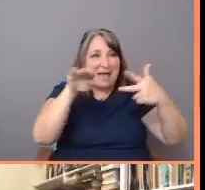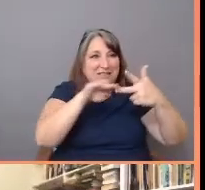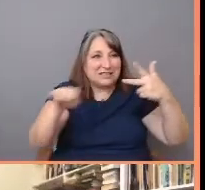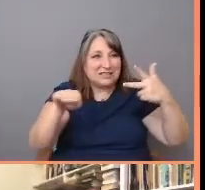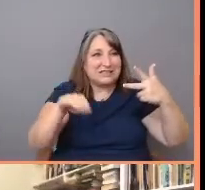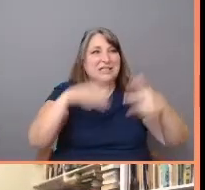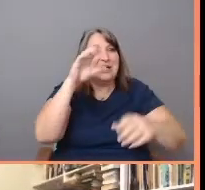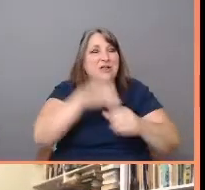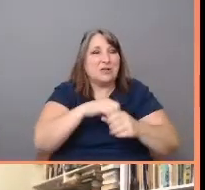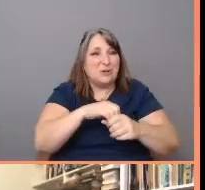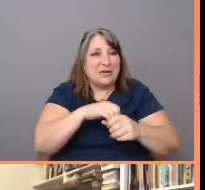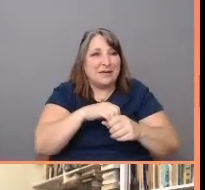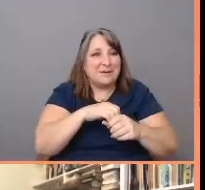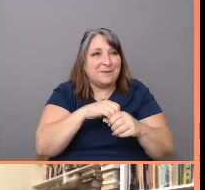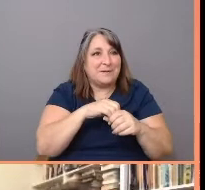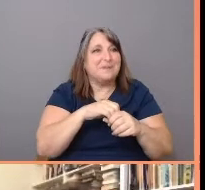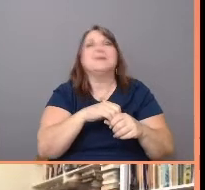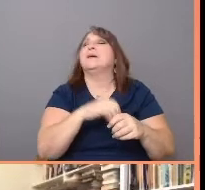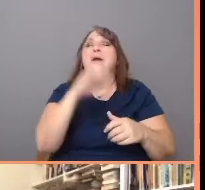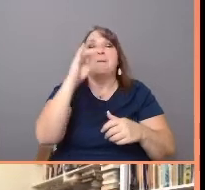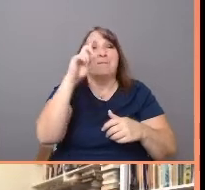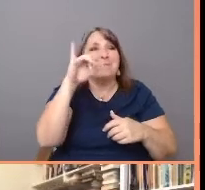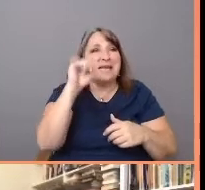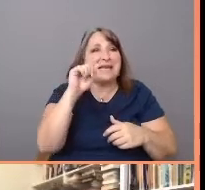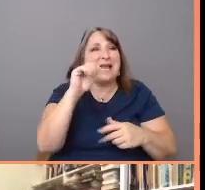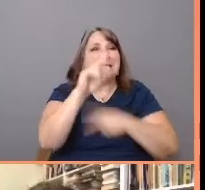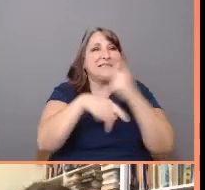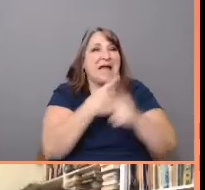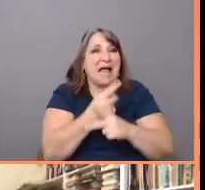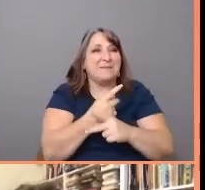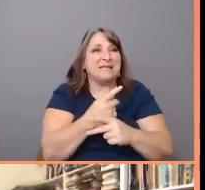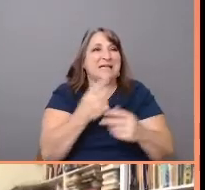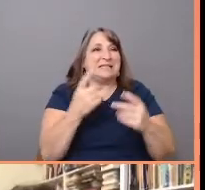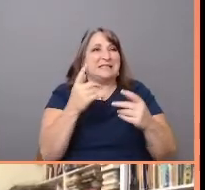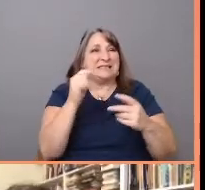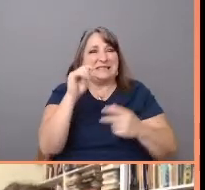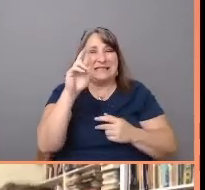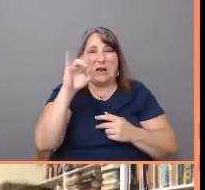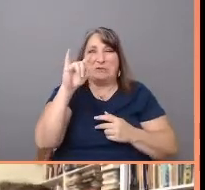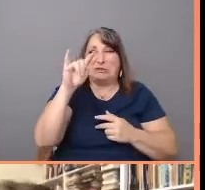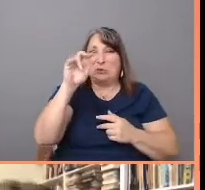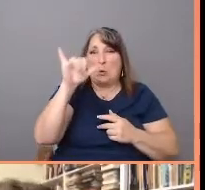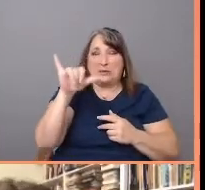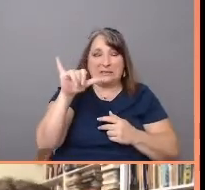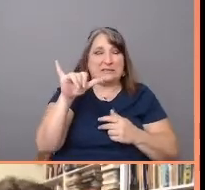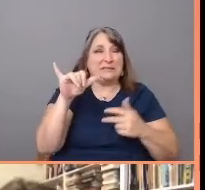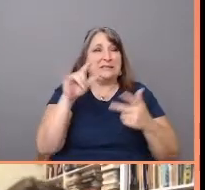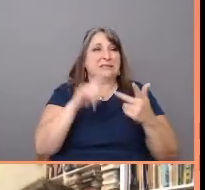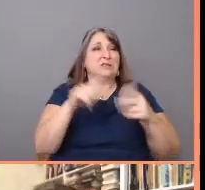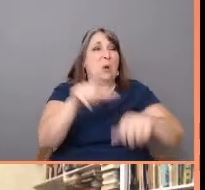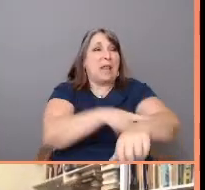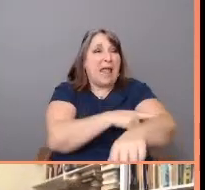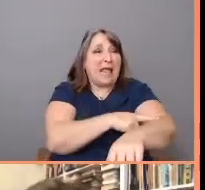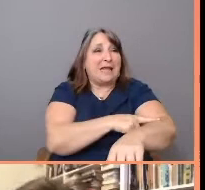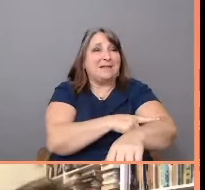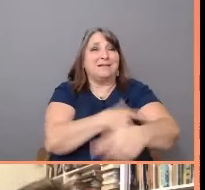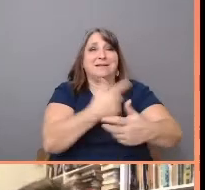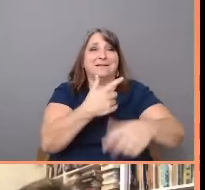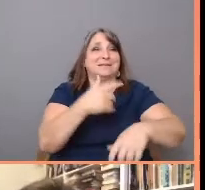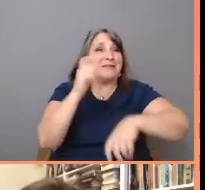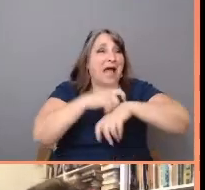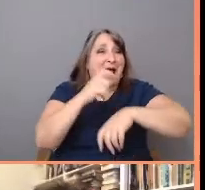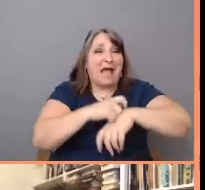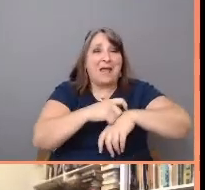the term, media types and territories. So length, space, time, space, and